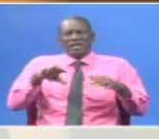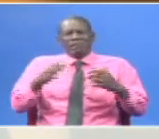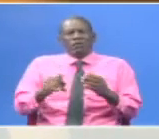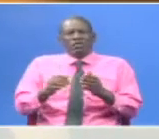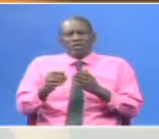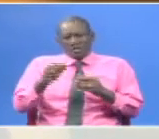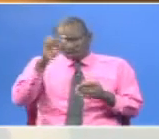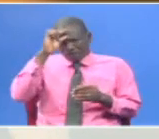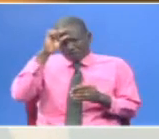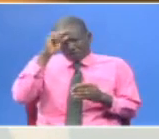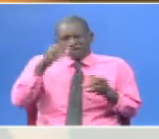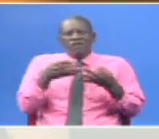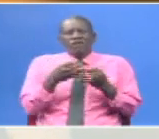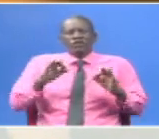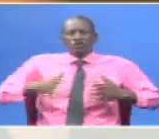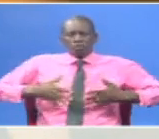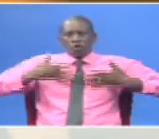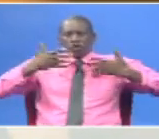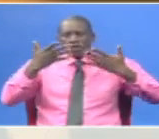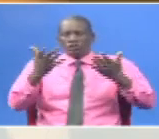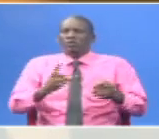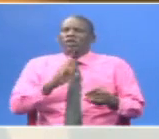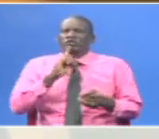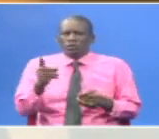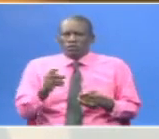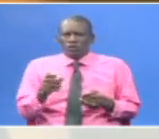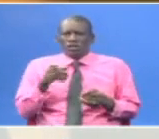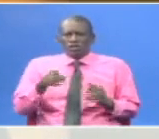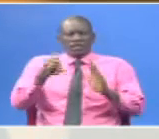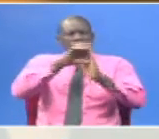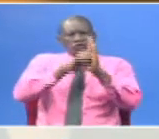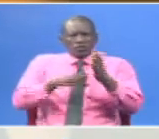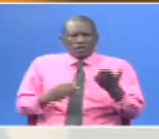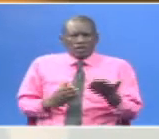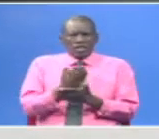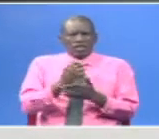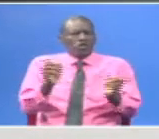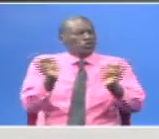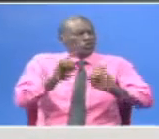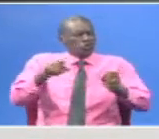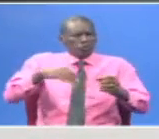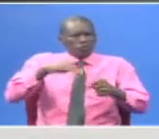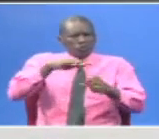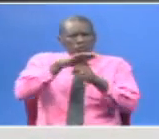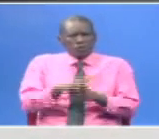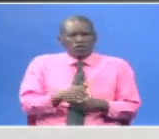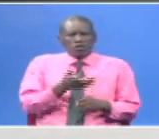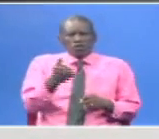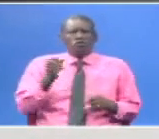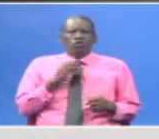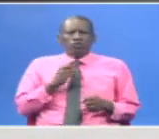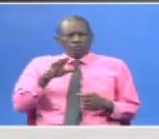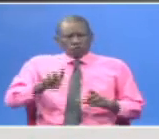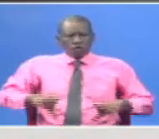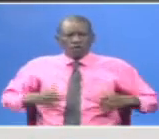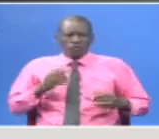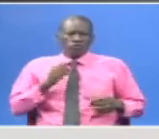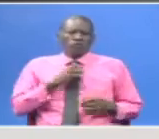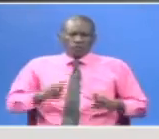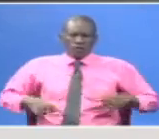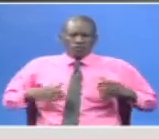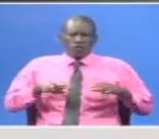Freedom of expression and speech is a constitutional right that should not be suppressed. Are you fearful of your life? Are you fearful